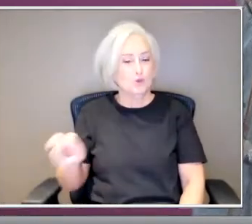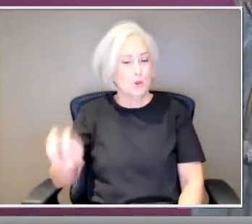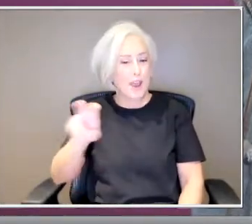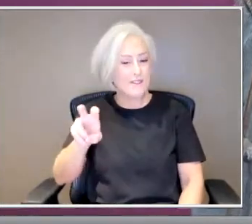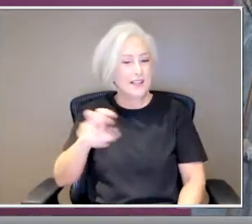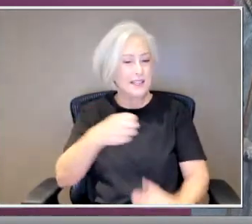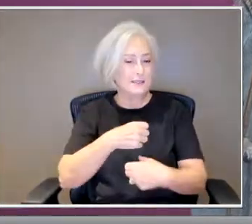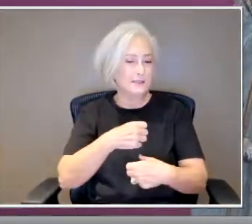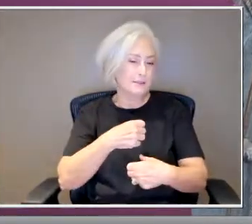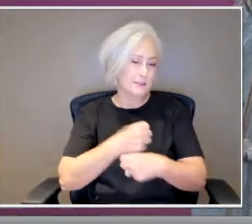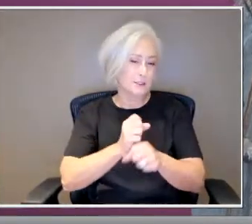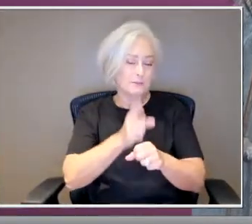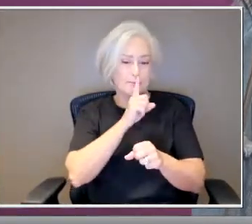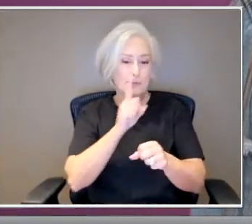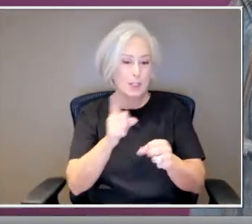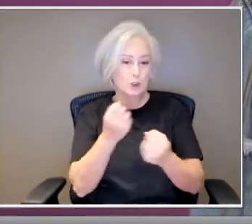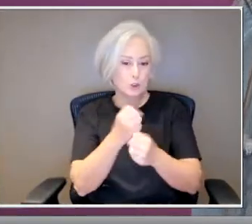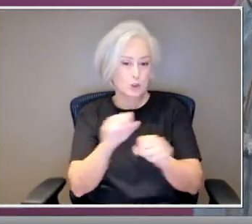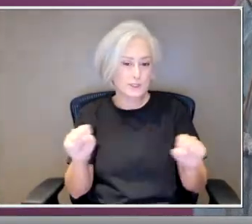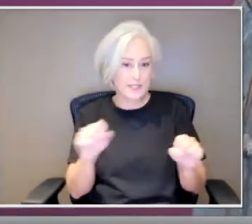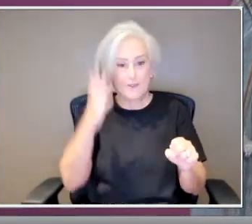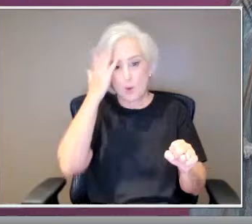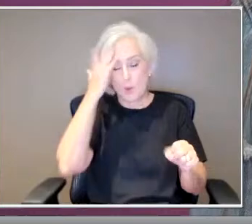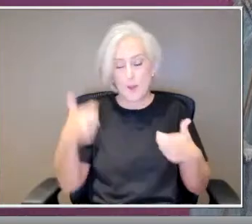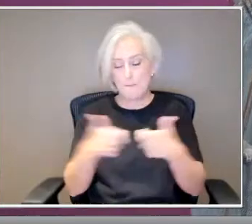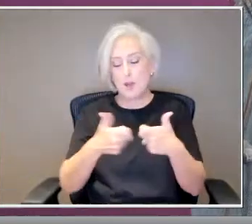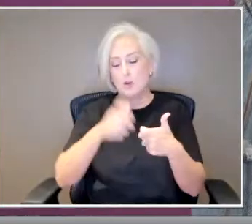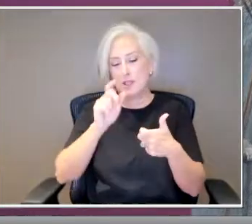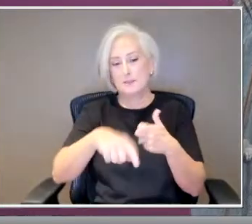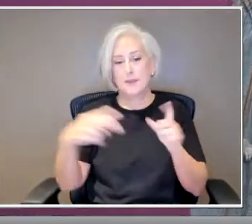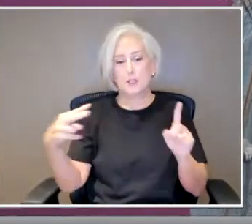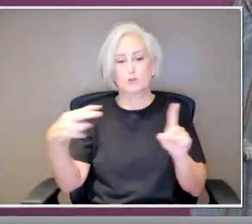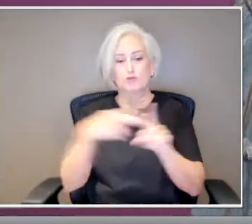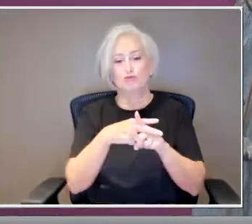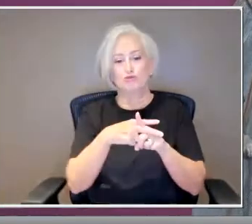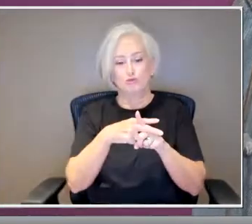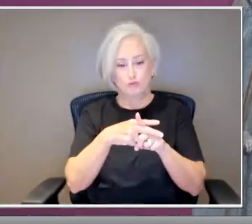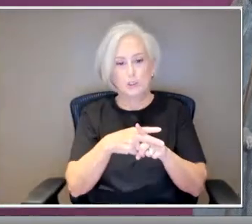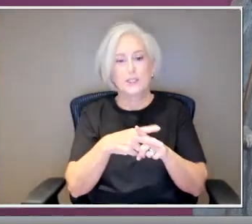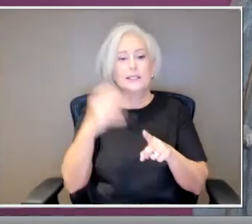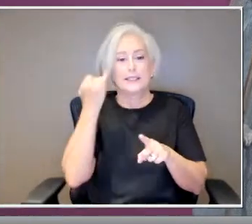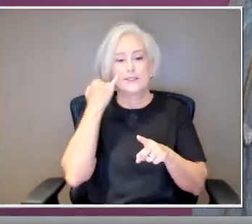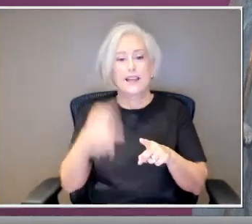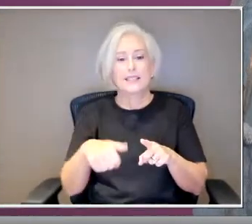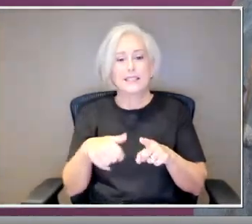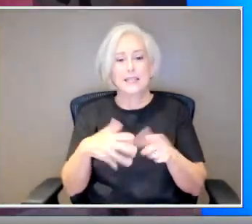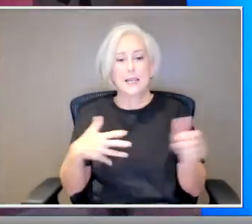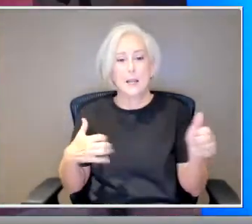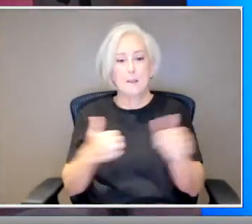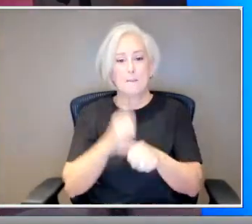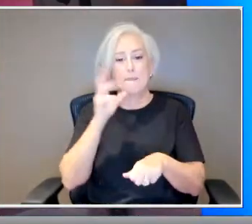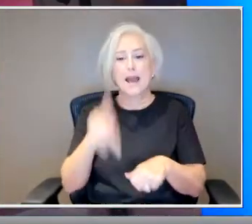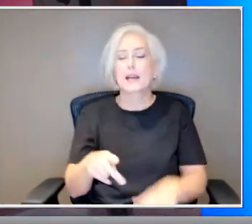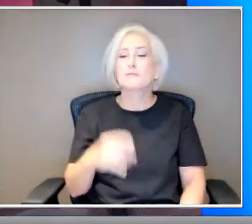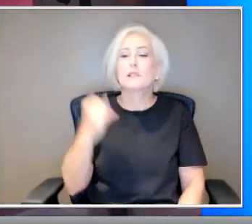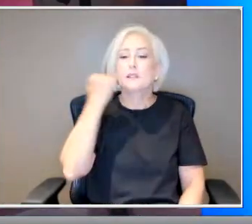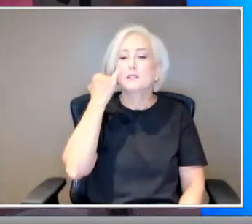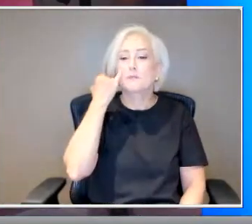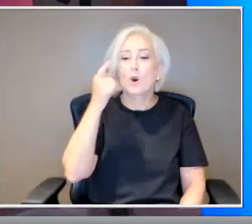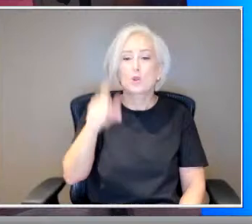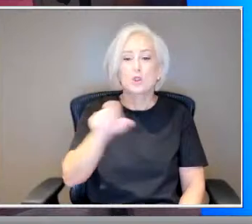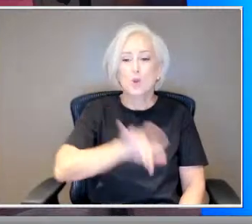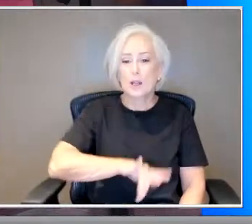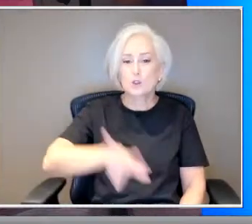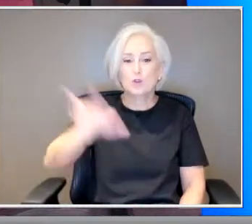my batteries have to be charging at all times, just in case I need backup. What if you had to fly somewhere? What would that look